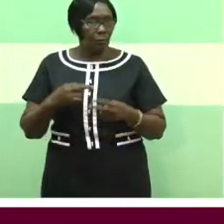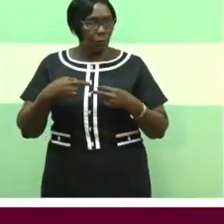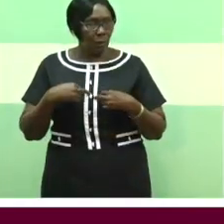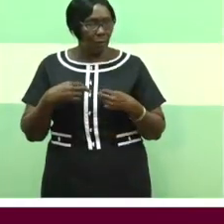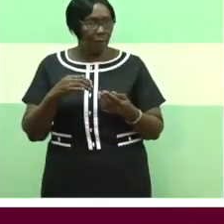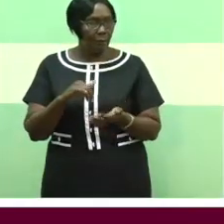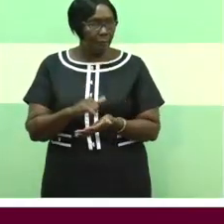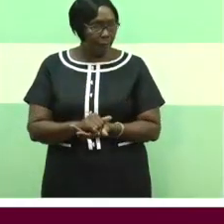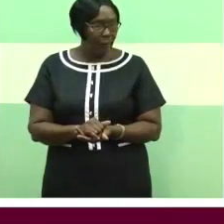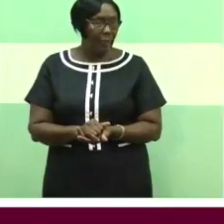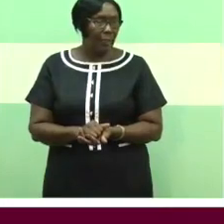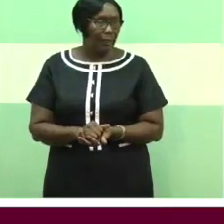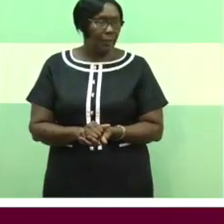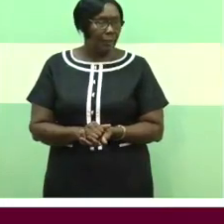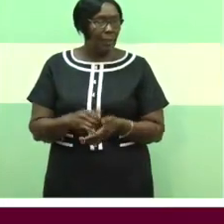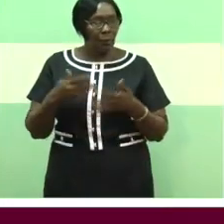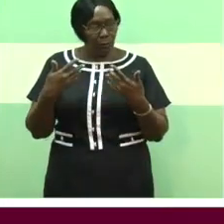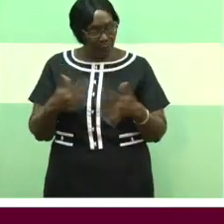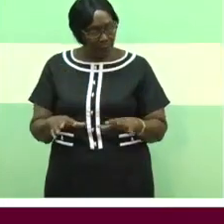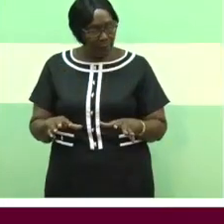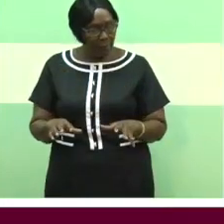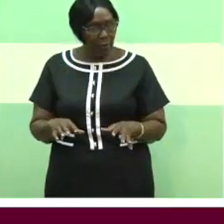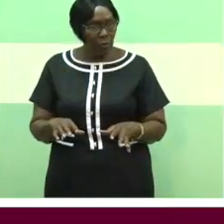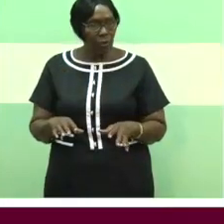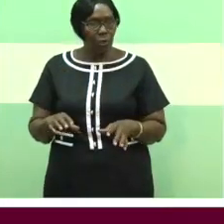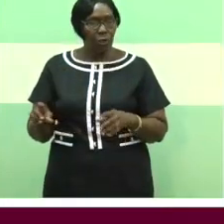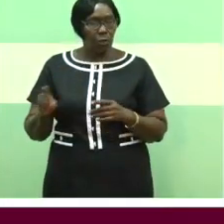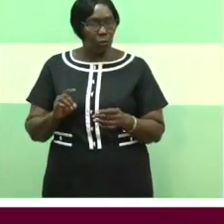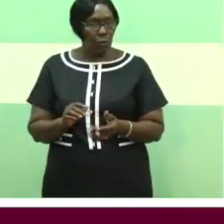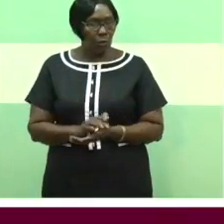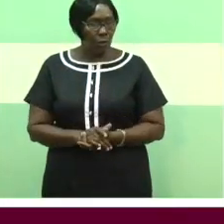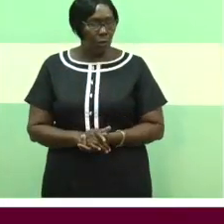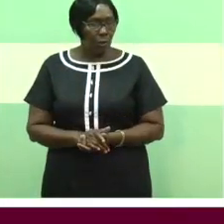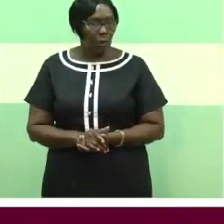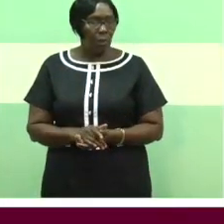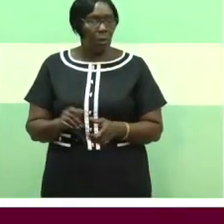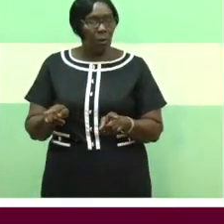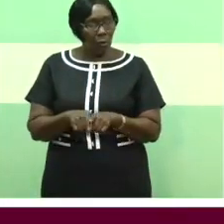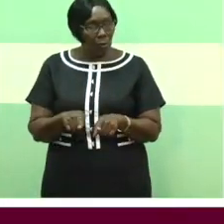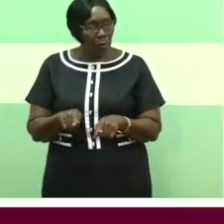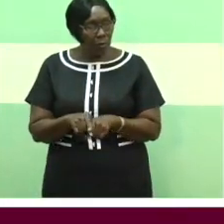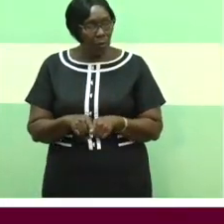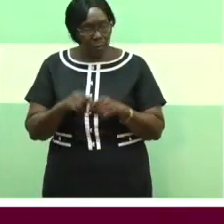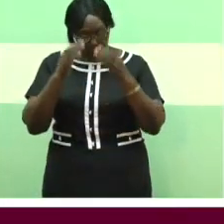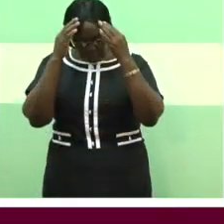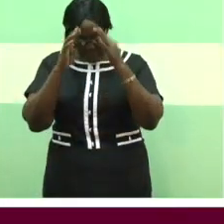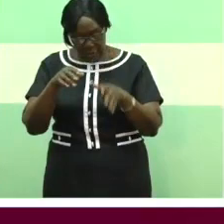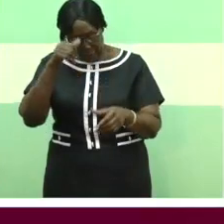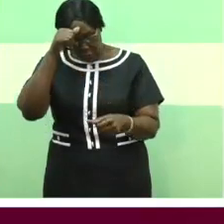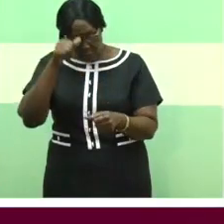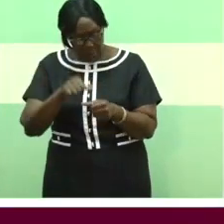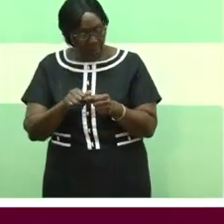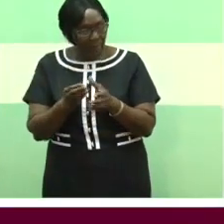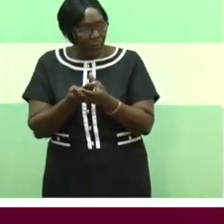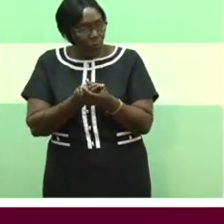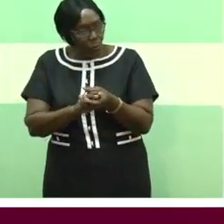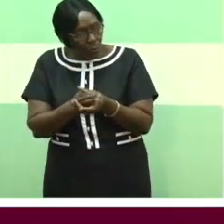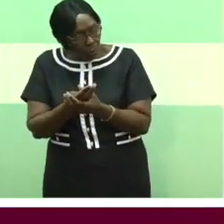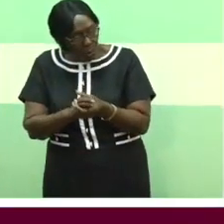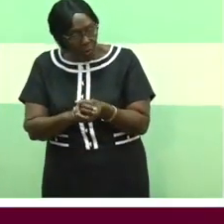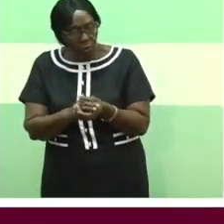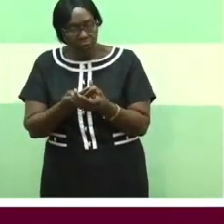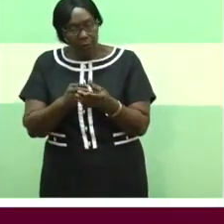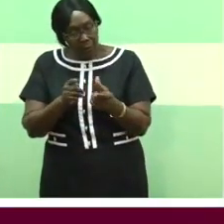this, and when you are finished, then you can do that. We can also, if you want to teach them to remember to wash hands, first you wash